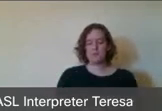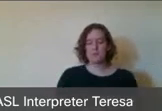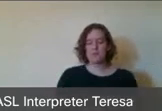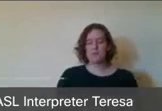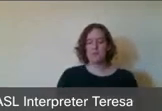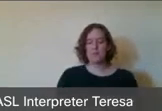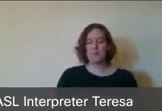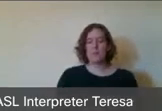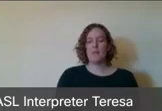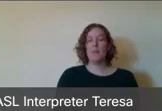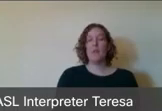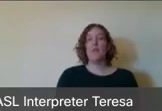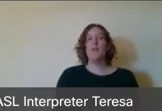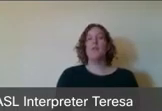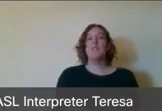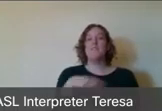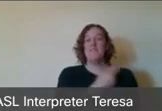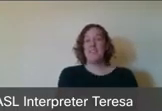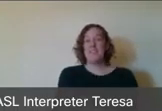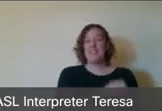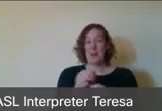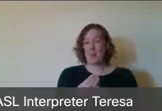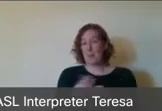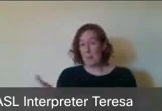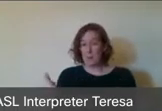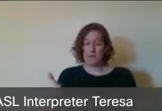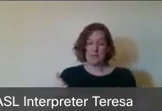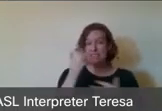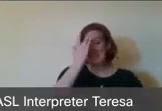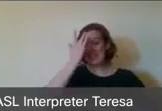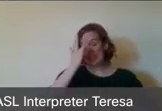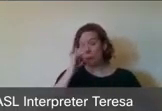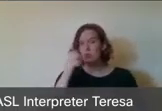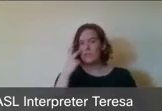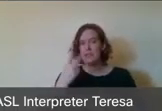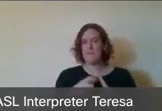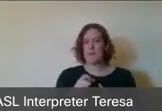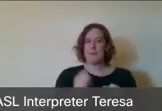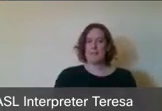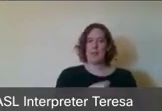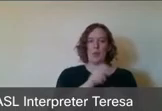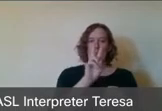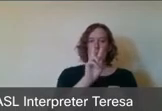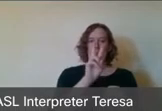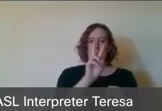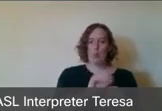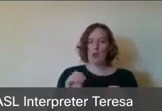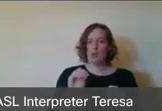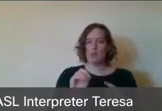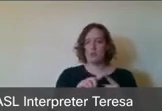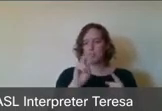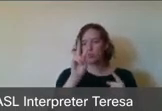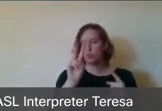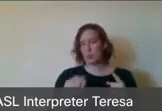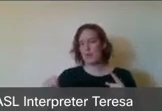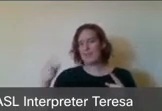Vaccines can eradicate disease. As we see here from the years 2000 to 2017, the